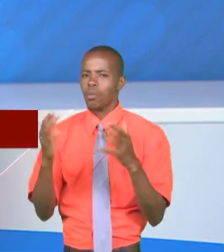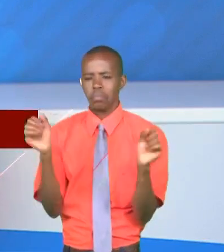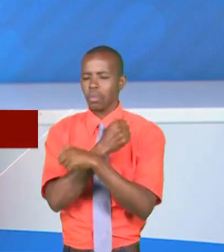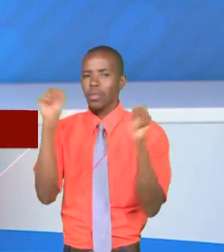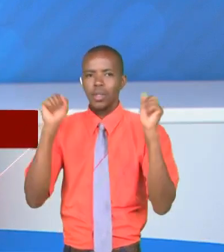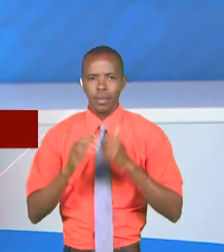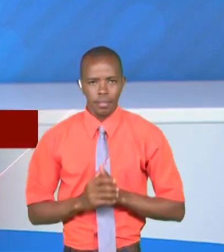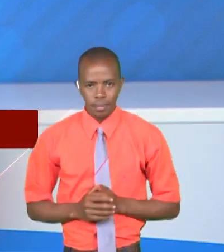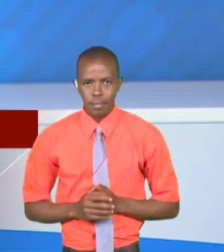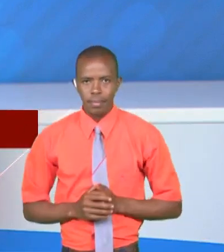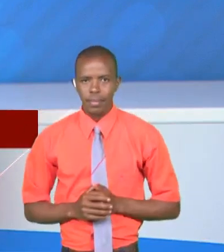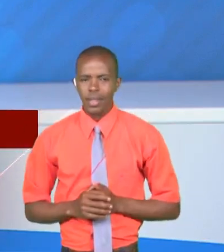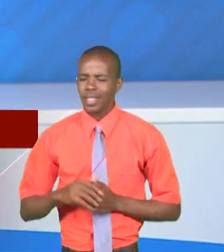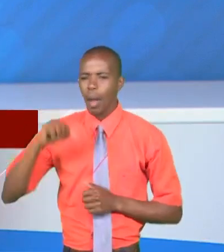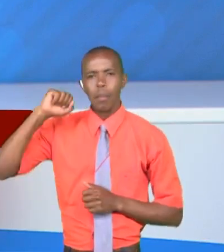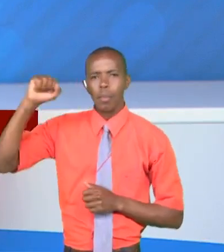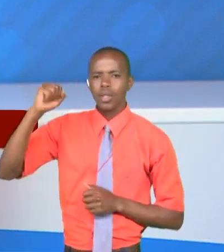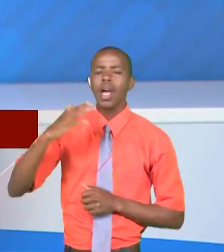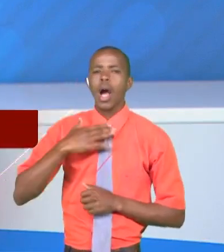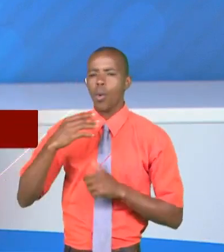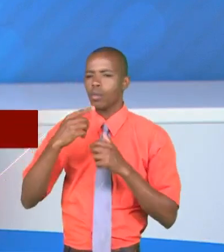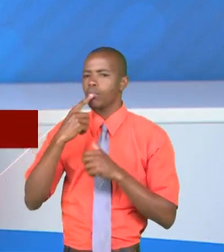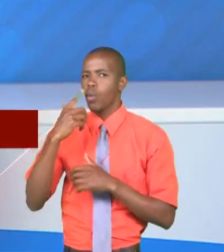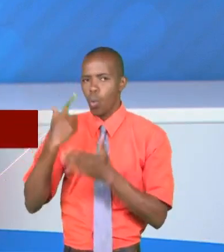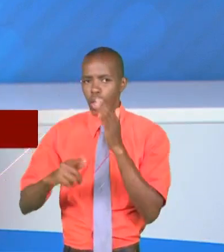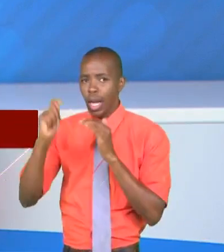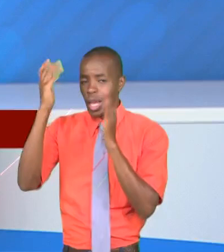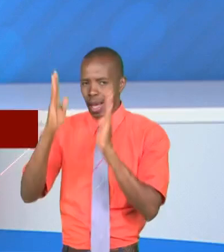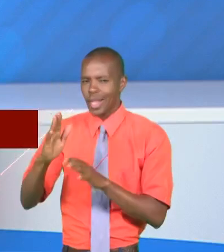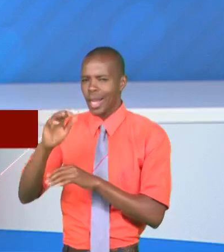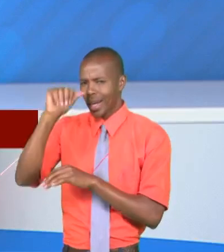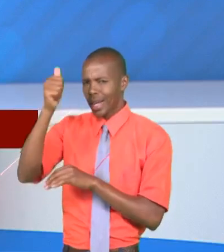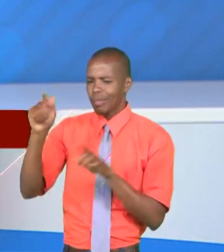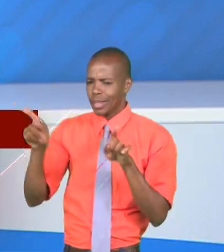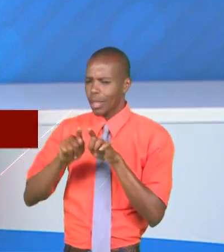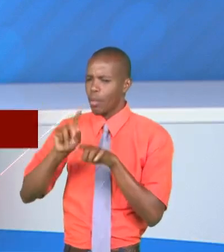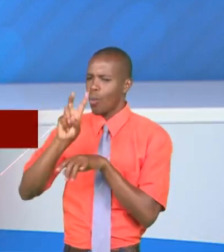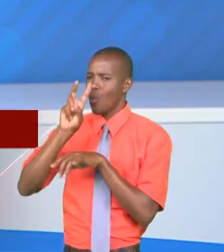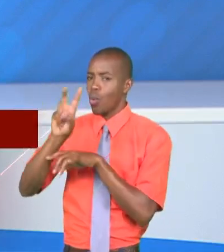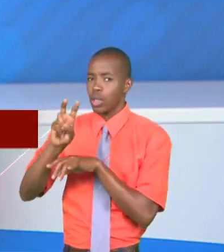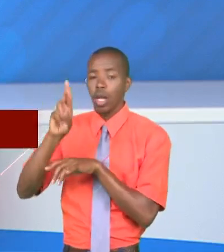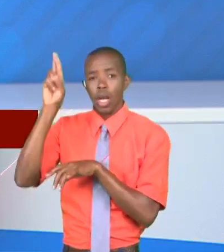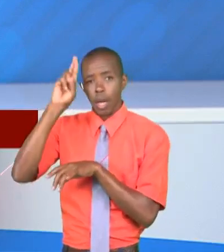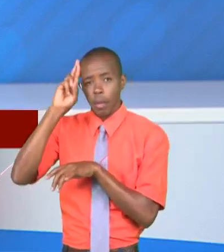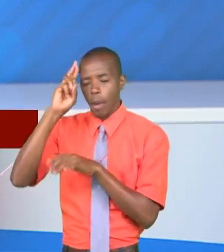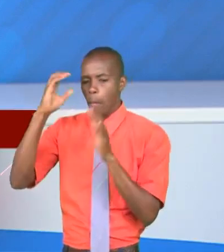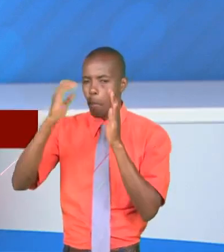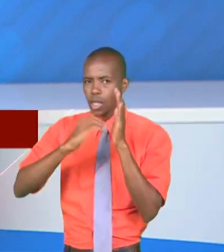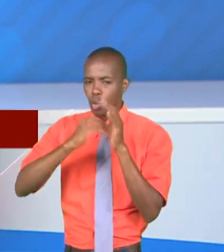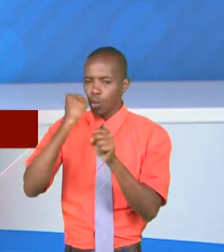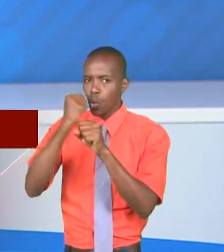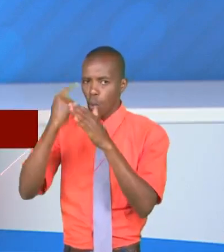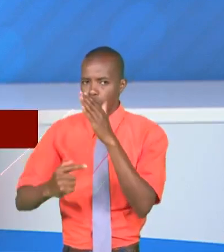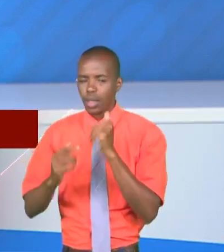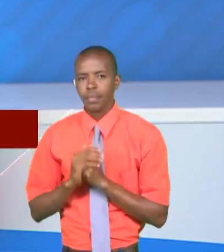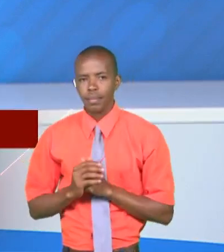is impossible. So these are politics, and I want to say that Kenyans are wise and they are watching. Remember what they did to Machakos.